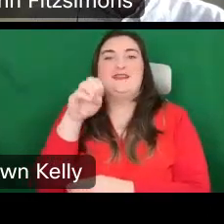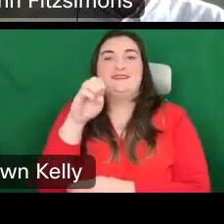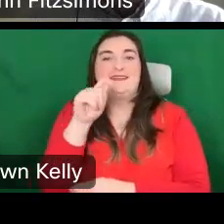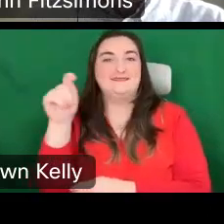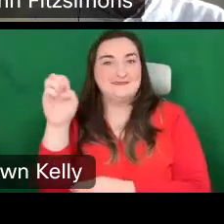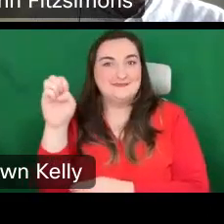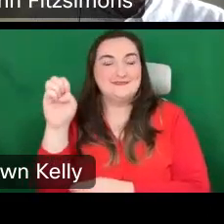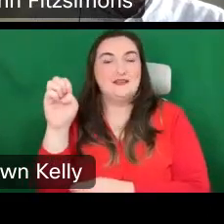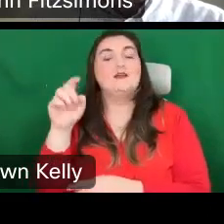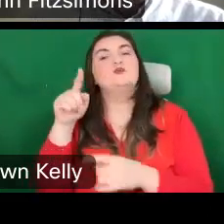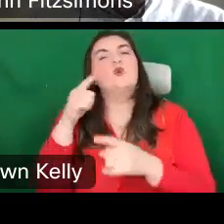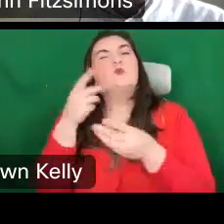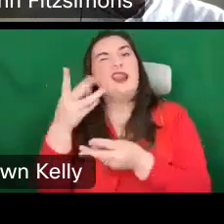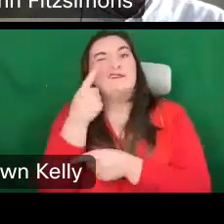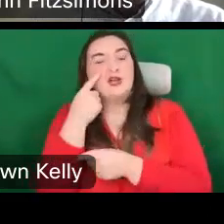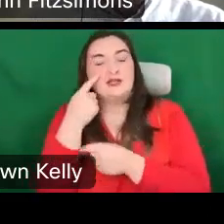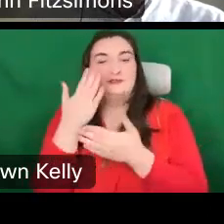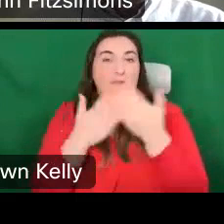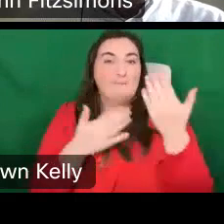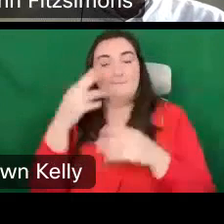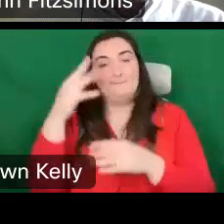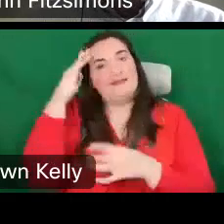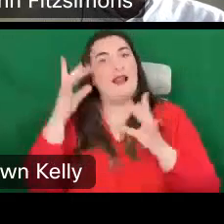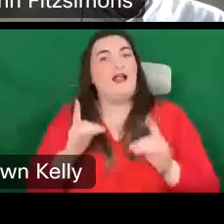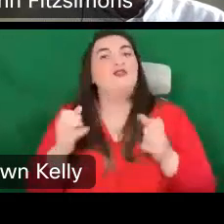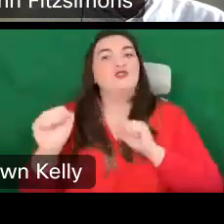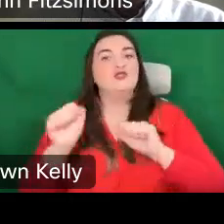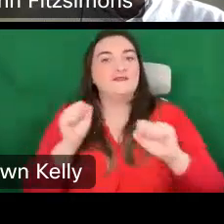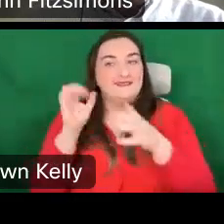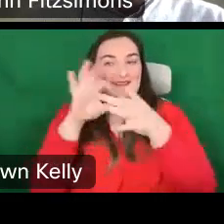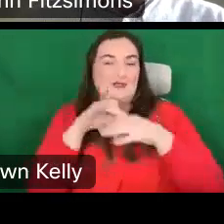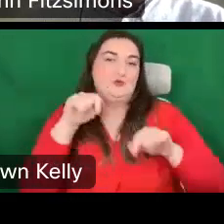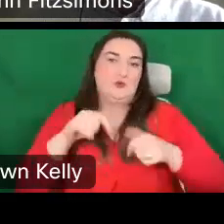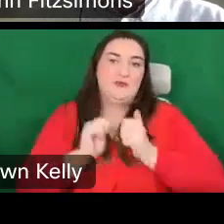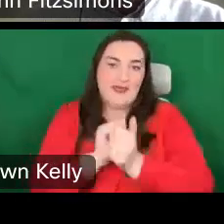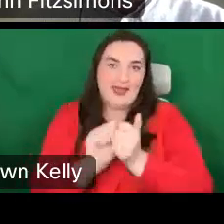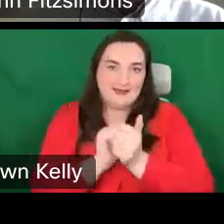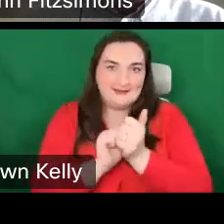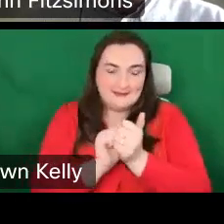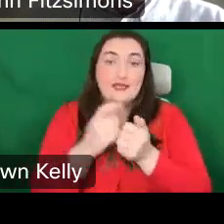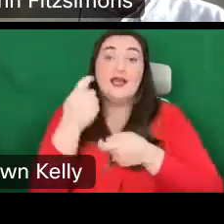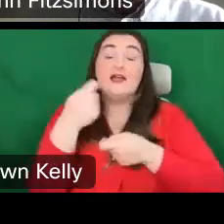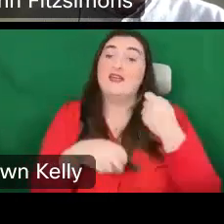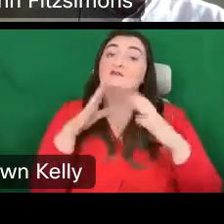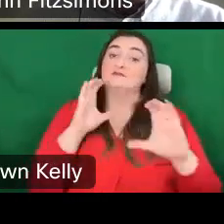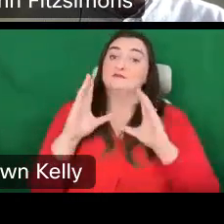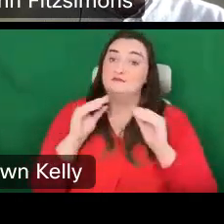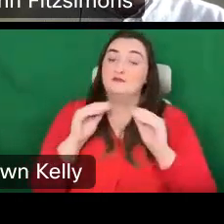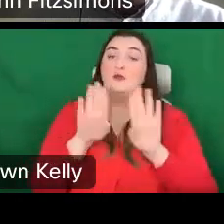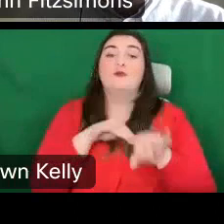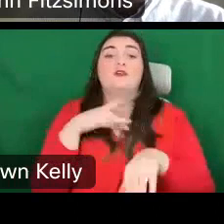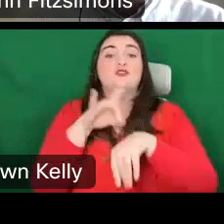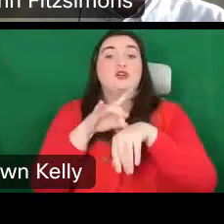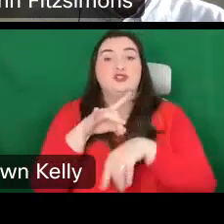the issues for mental health services with regard to the Act. And then we're going to have a conversation with Dr. Jack